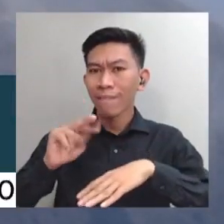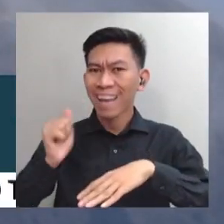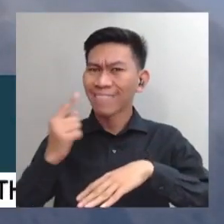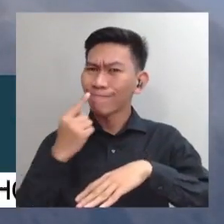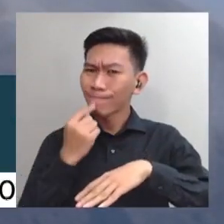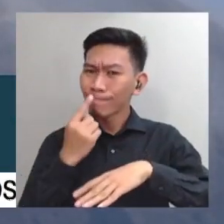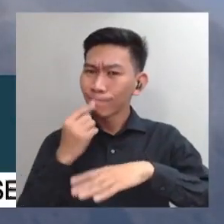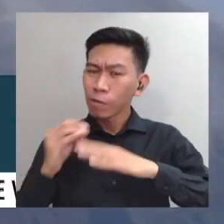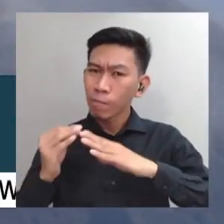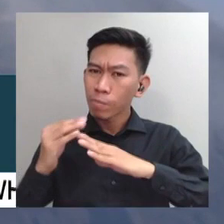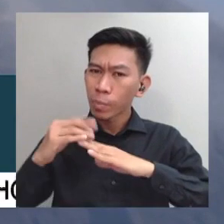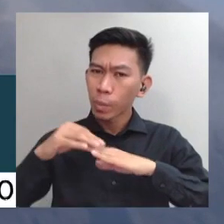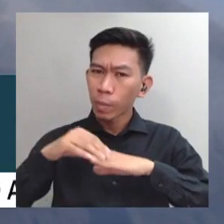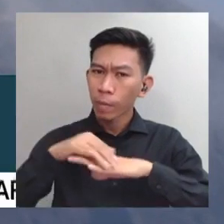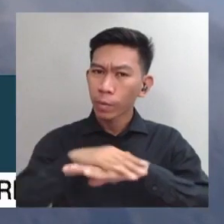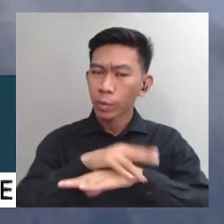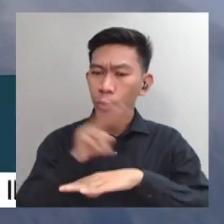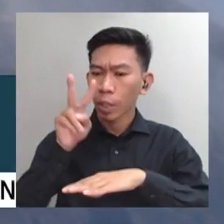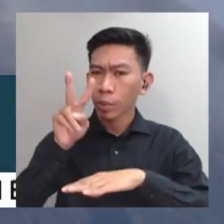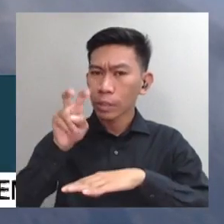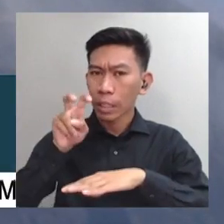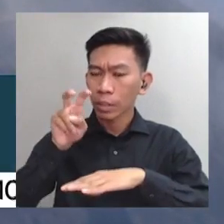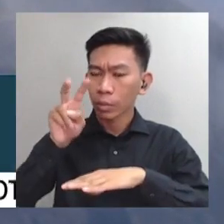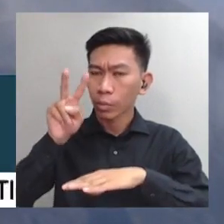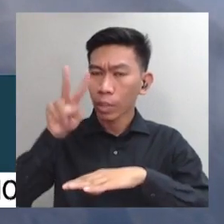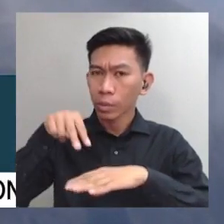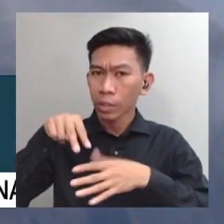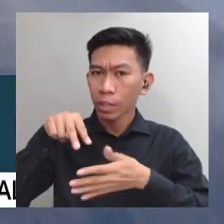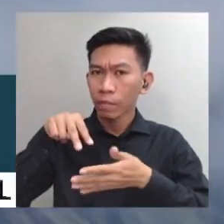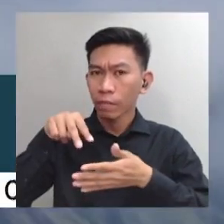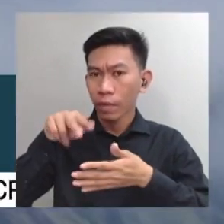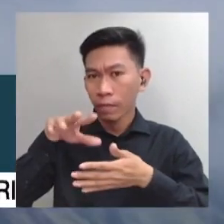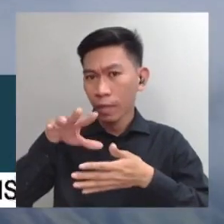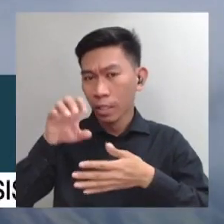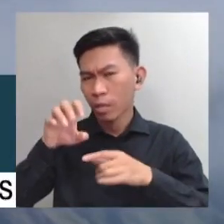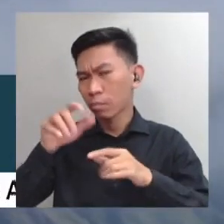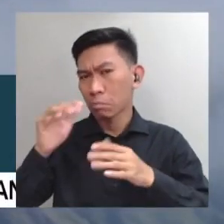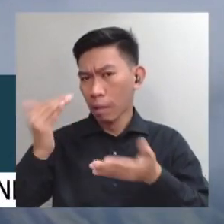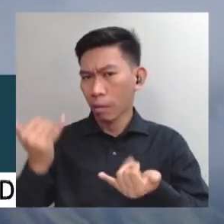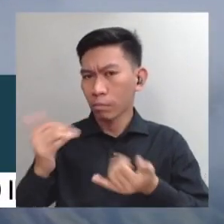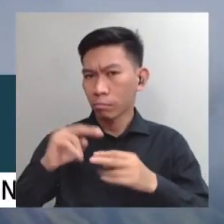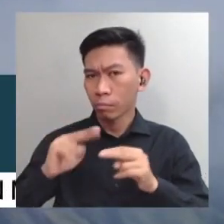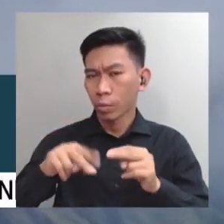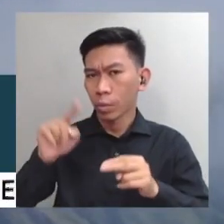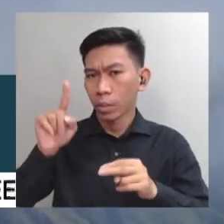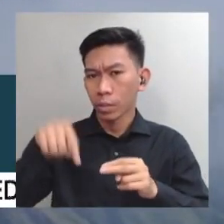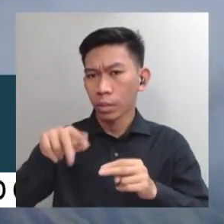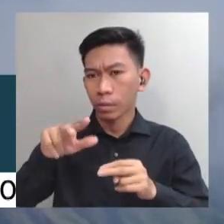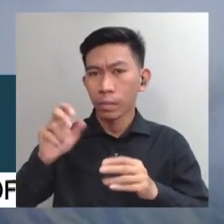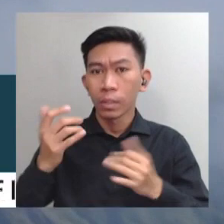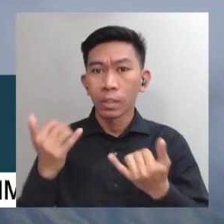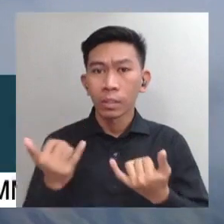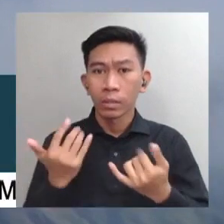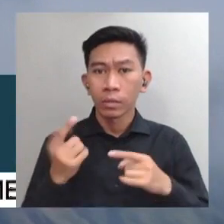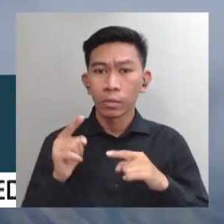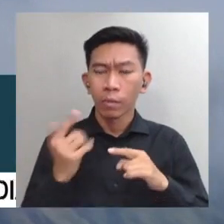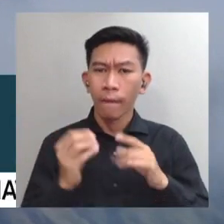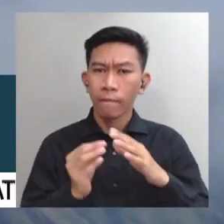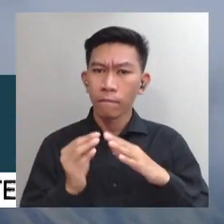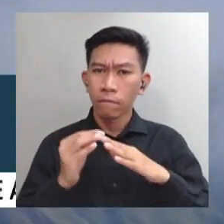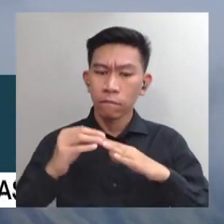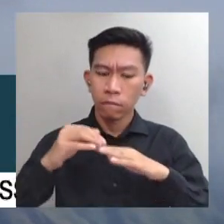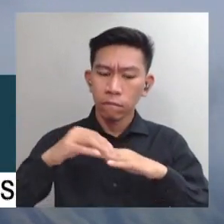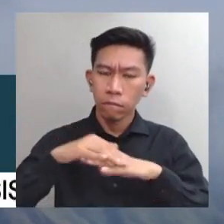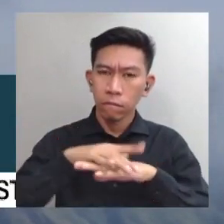From 2,500 meters, it was reduced to 1,300 meters. In Bumagali, the lava flow, according to PVOX,